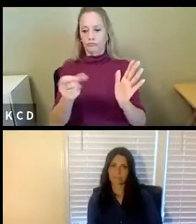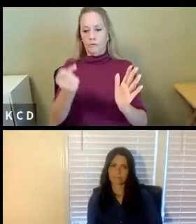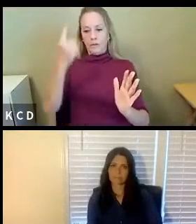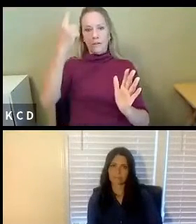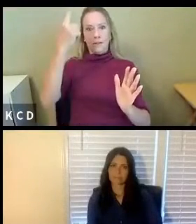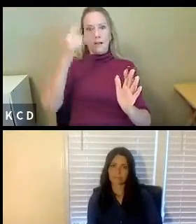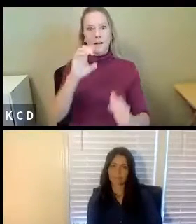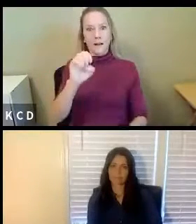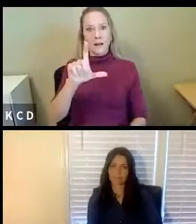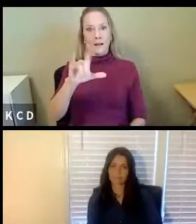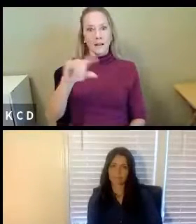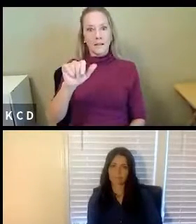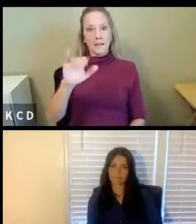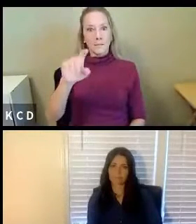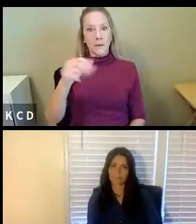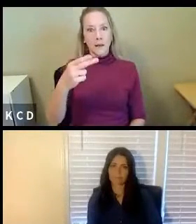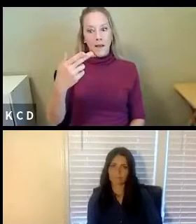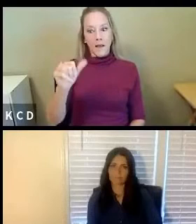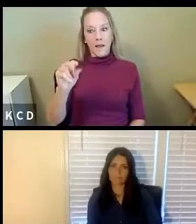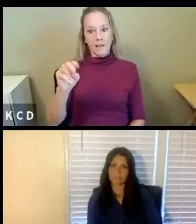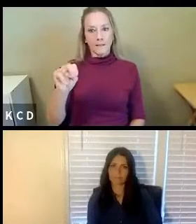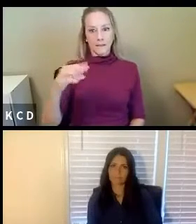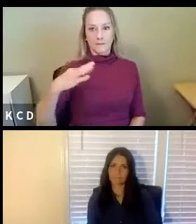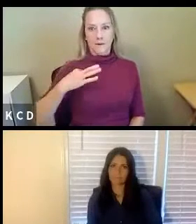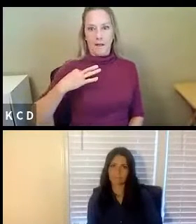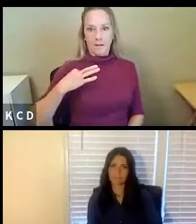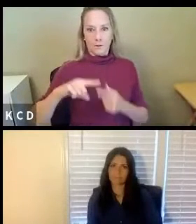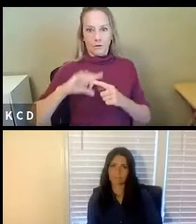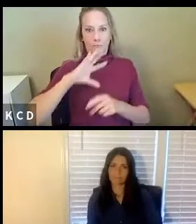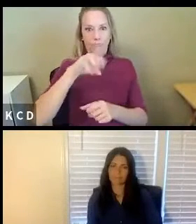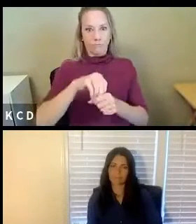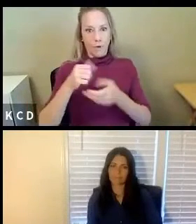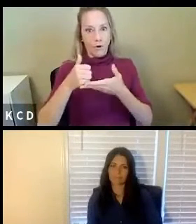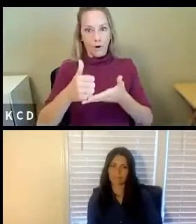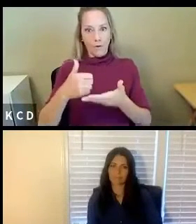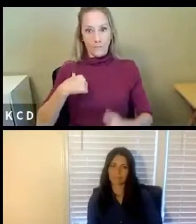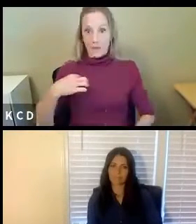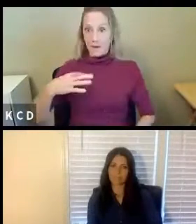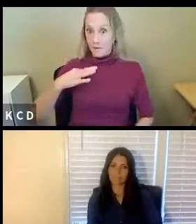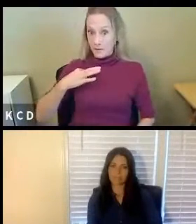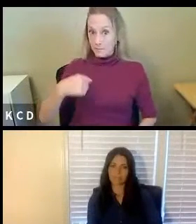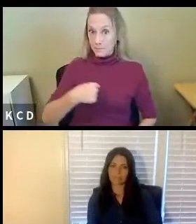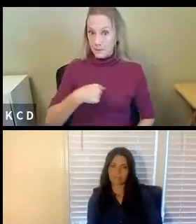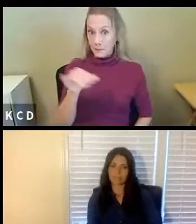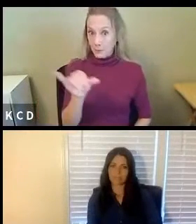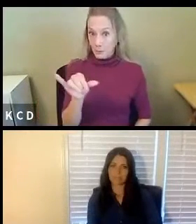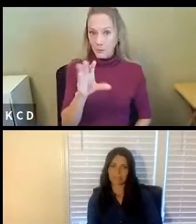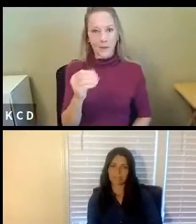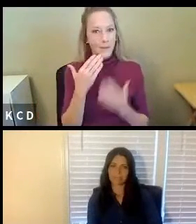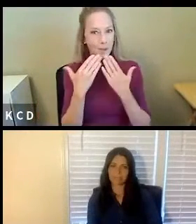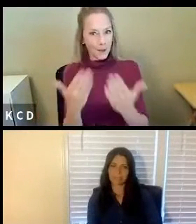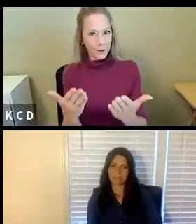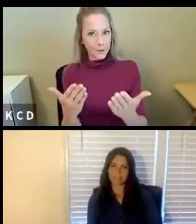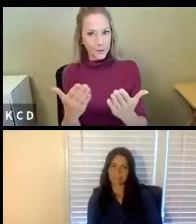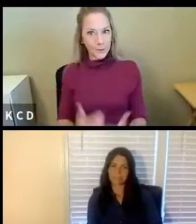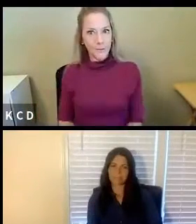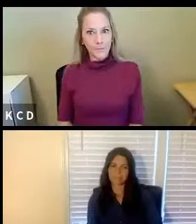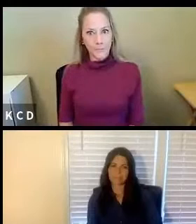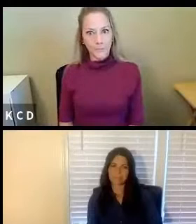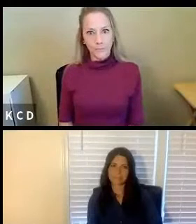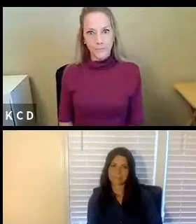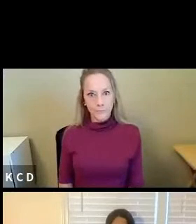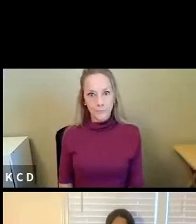Elizabeth Hansen volunteers to help to be part. I volunteer as well, and thank you.